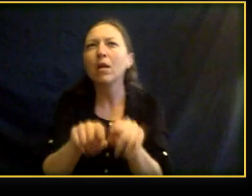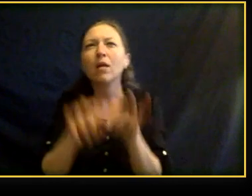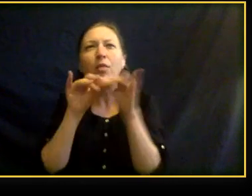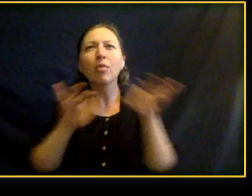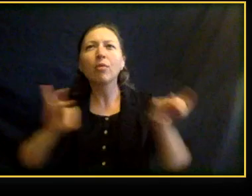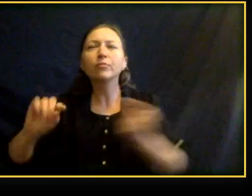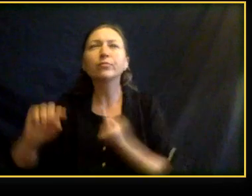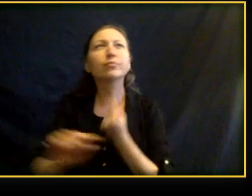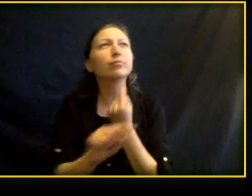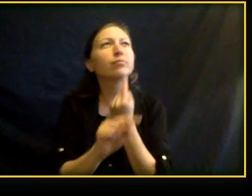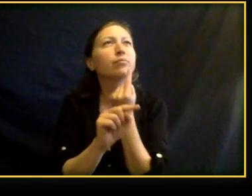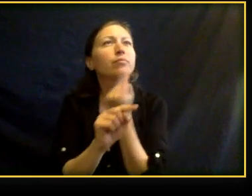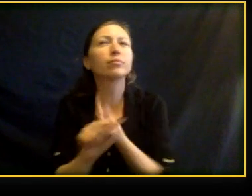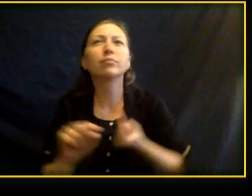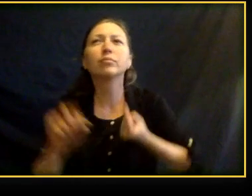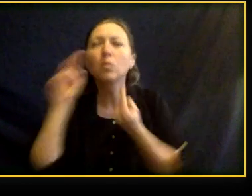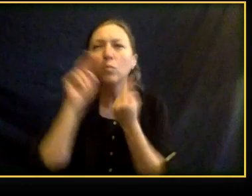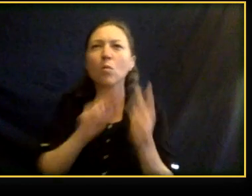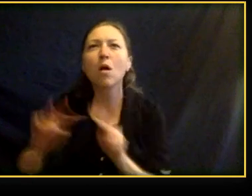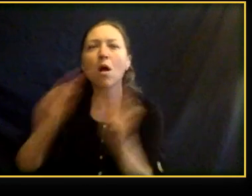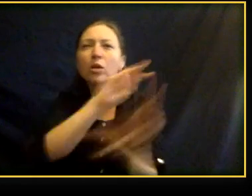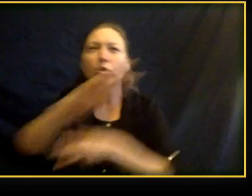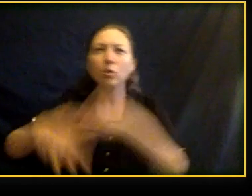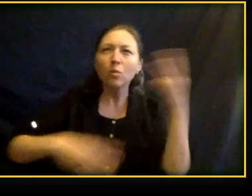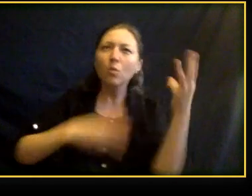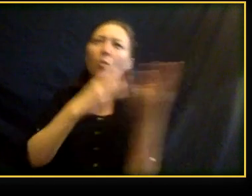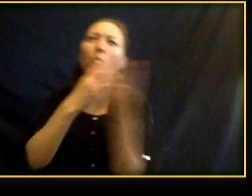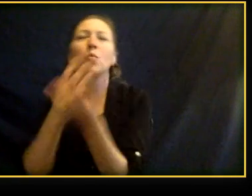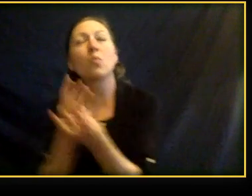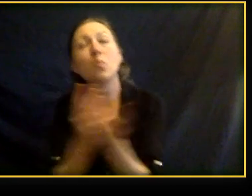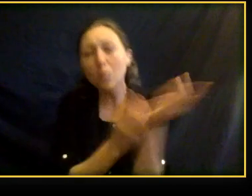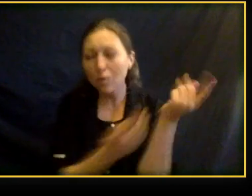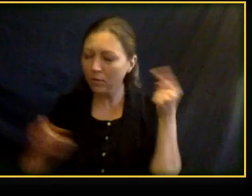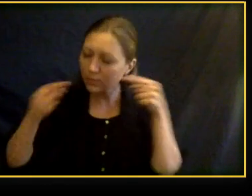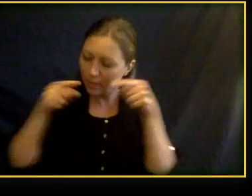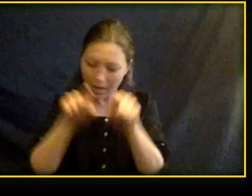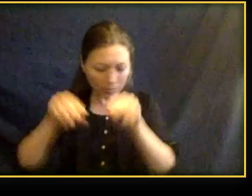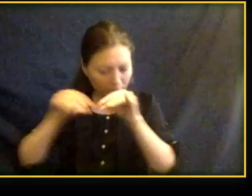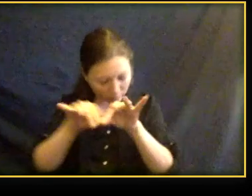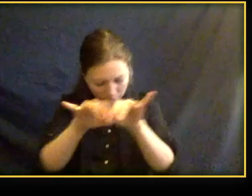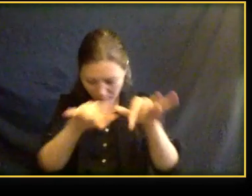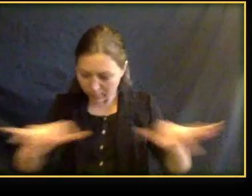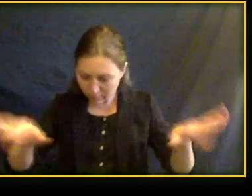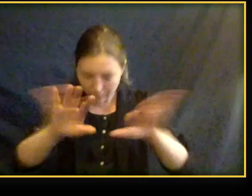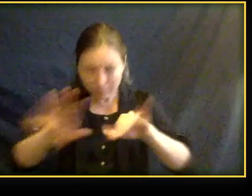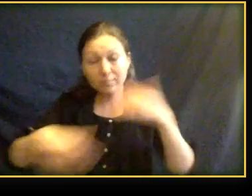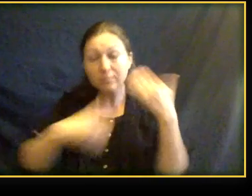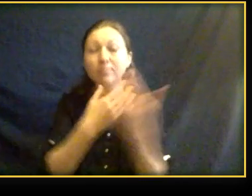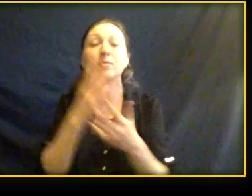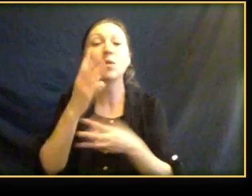Watch the world unfold. Watch the world